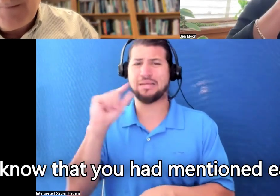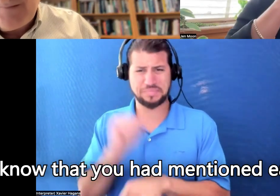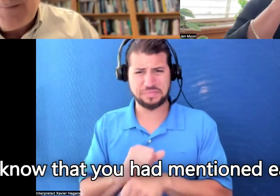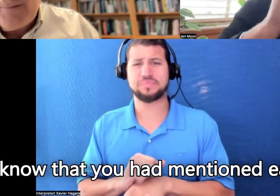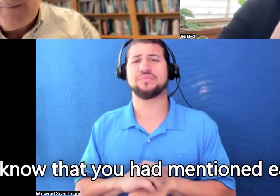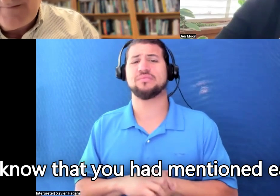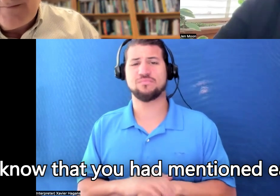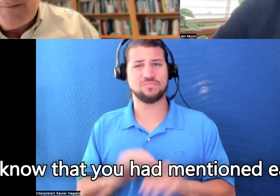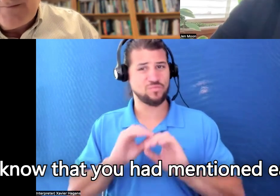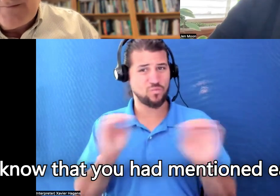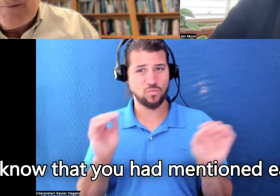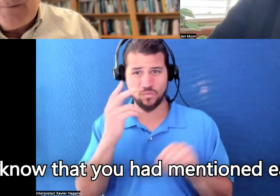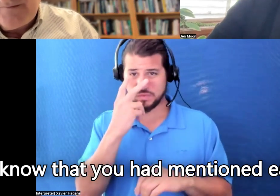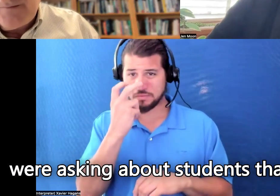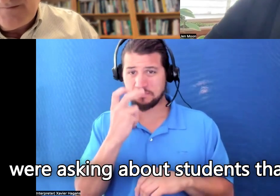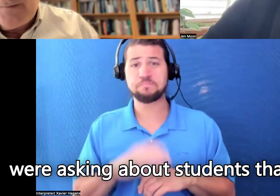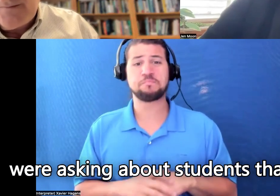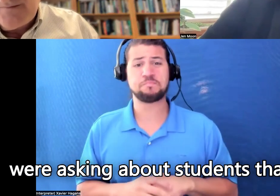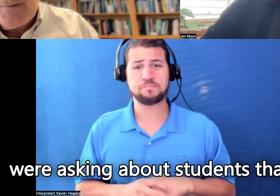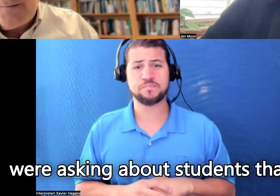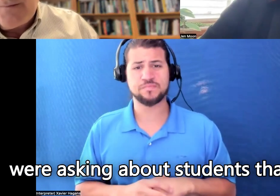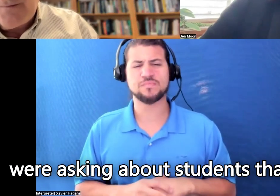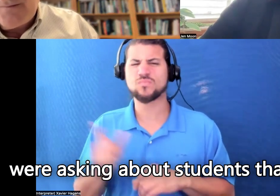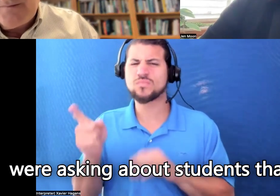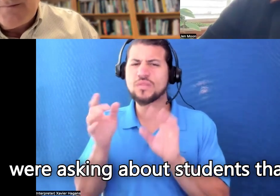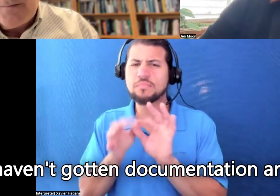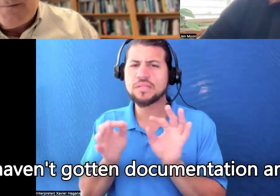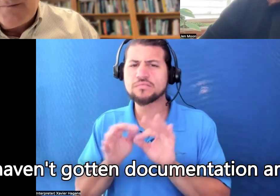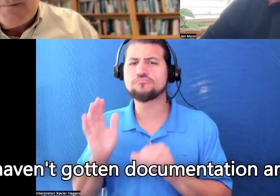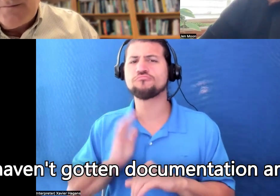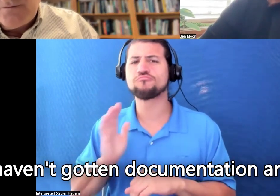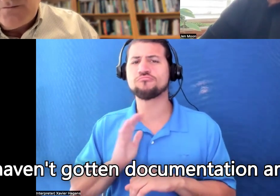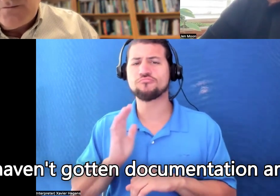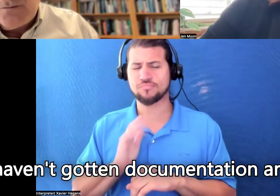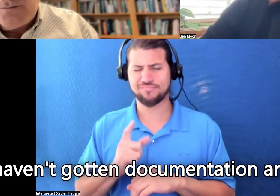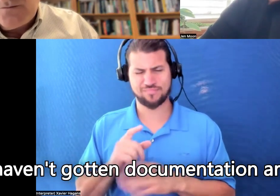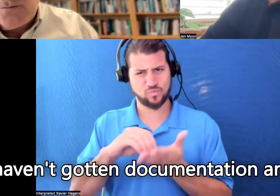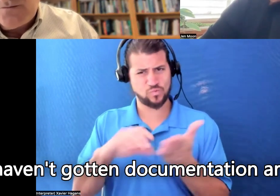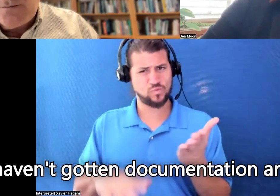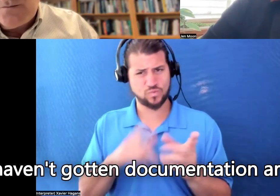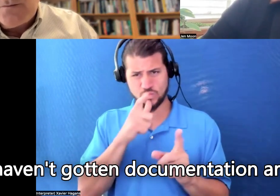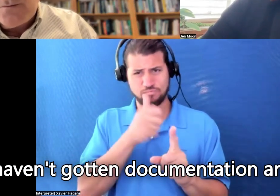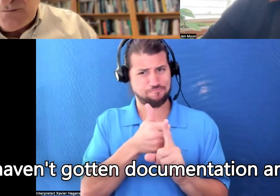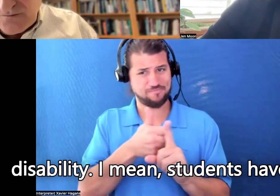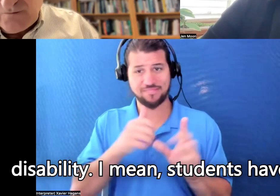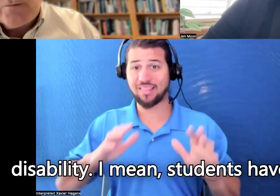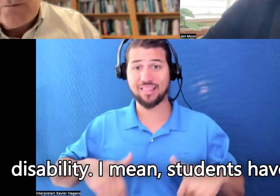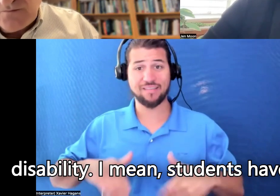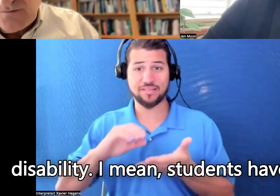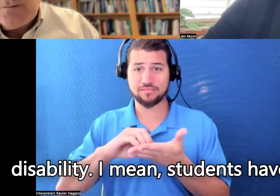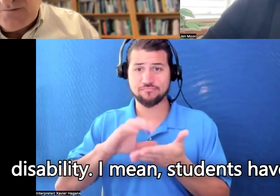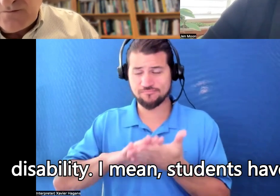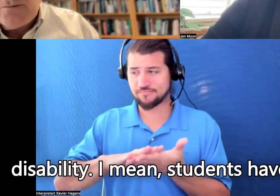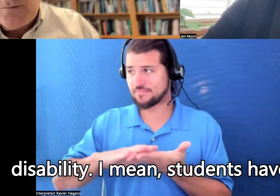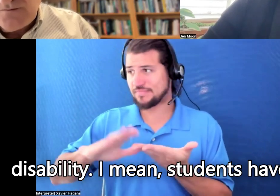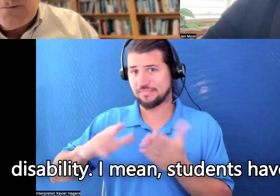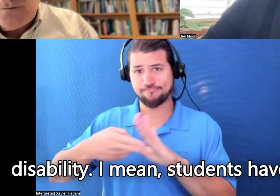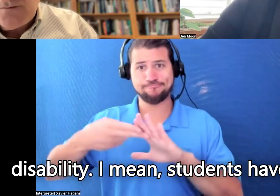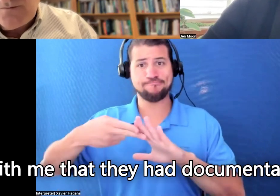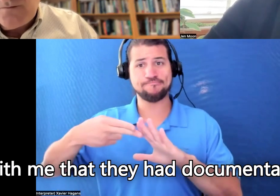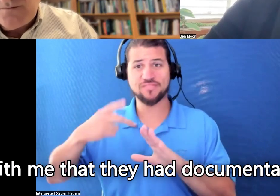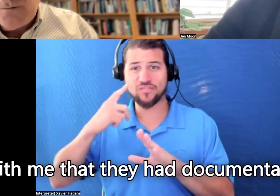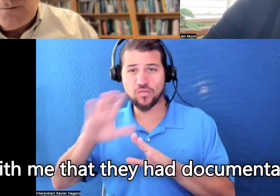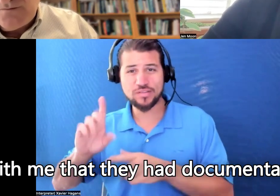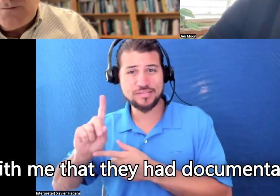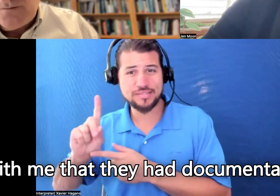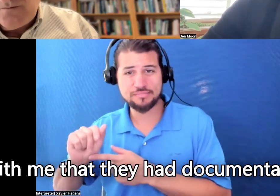that you had mentioned earlier, you were asking about students that maybe haven't gotten documentation around their disability. I mean, students have